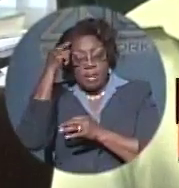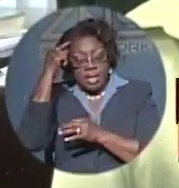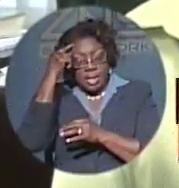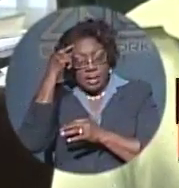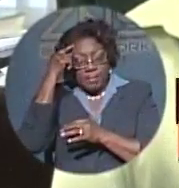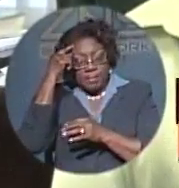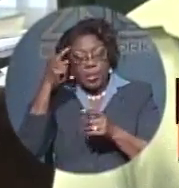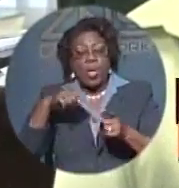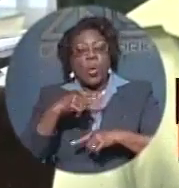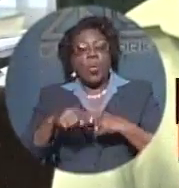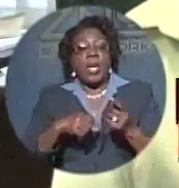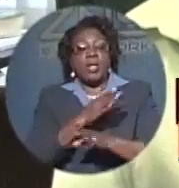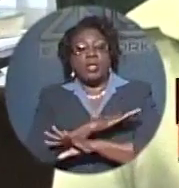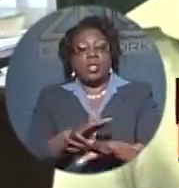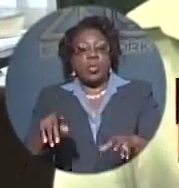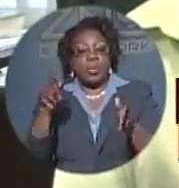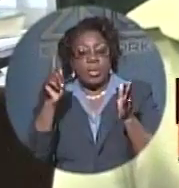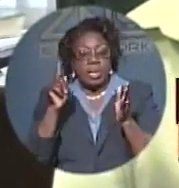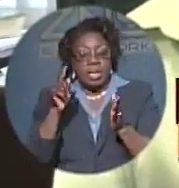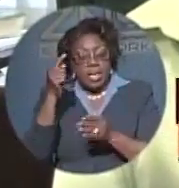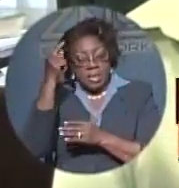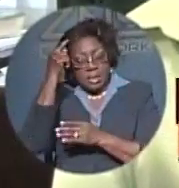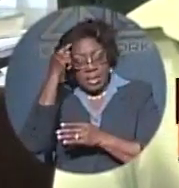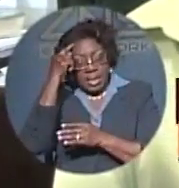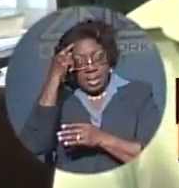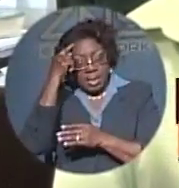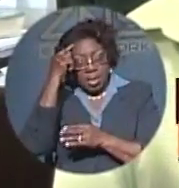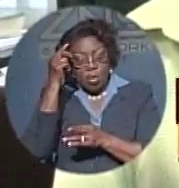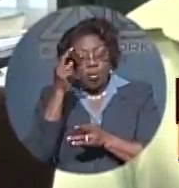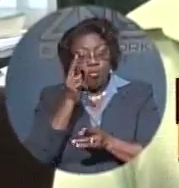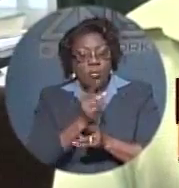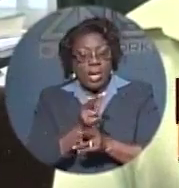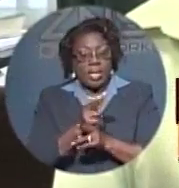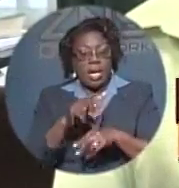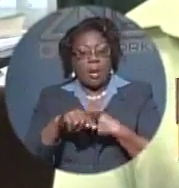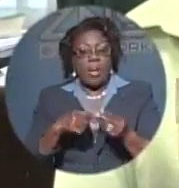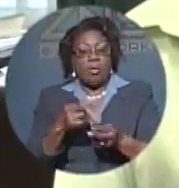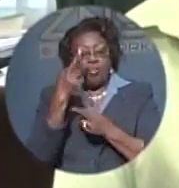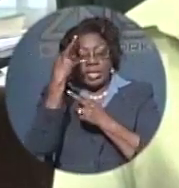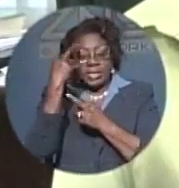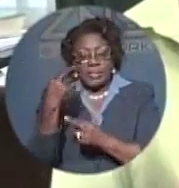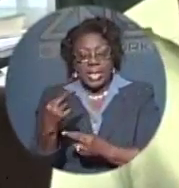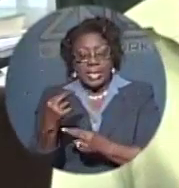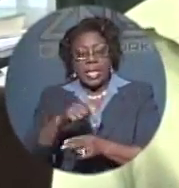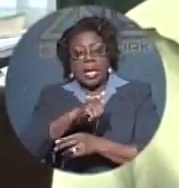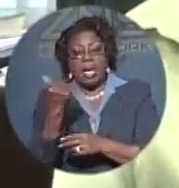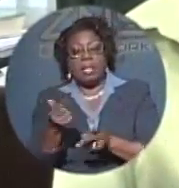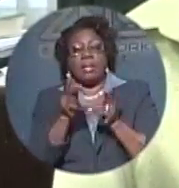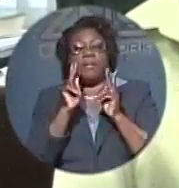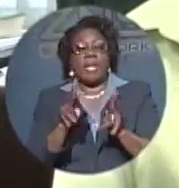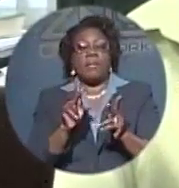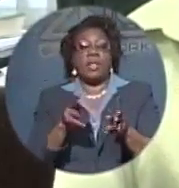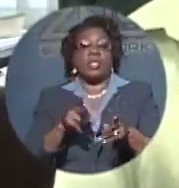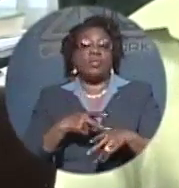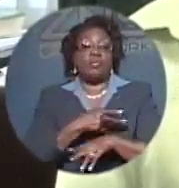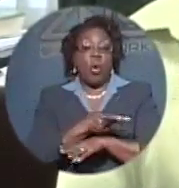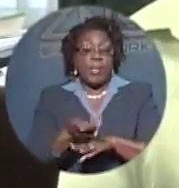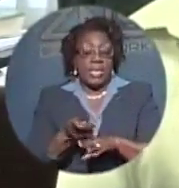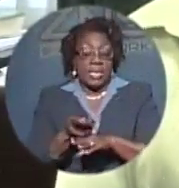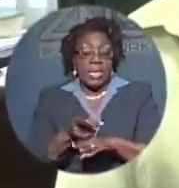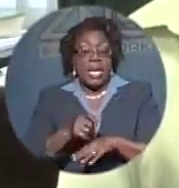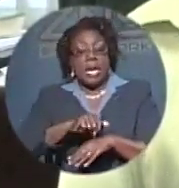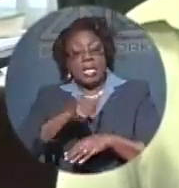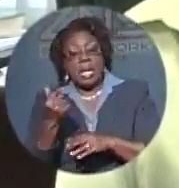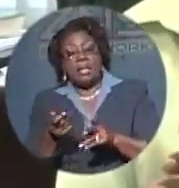appropriately about respecting other people's property, about respecting other person's